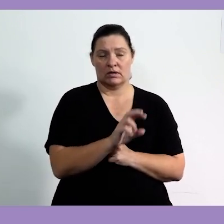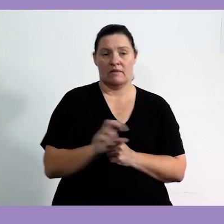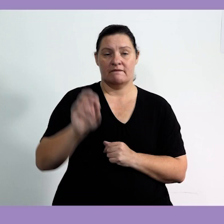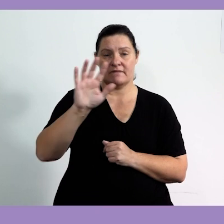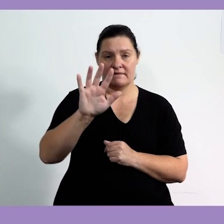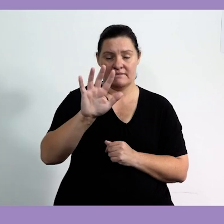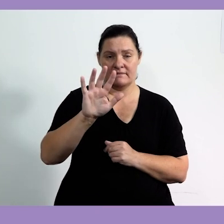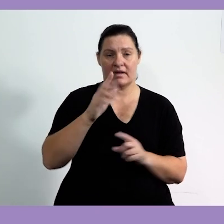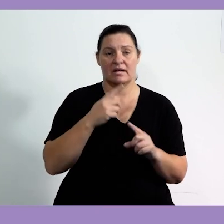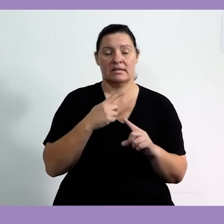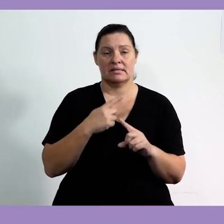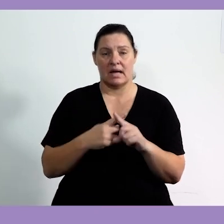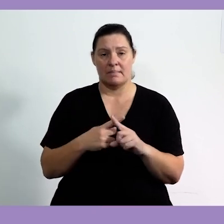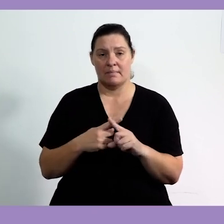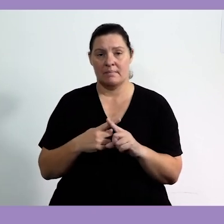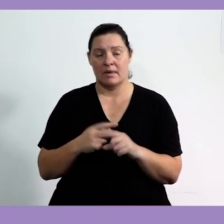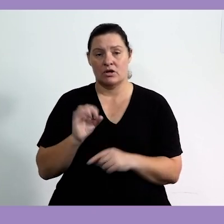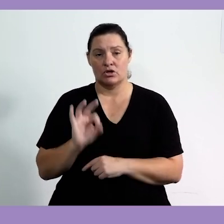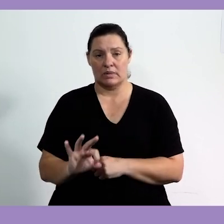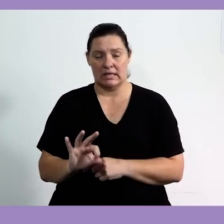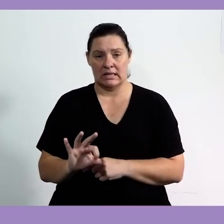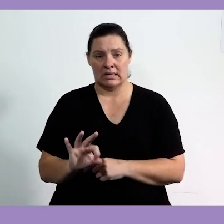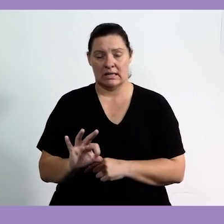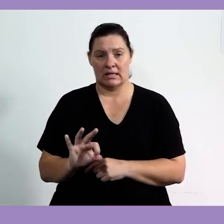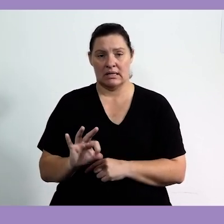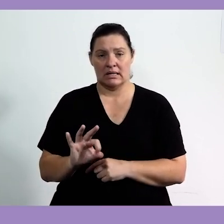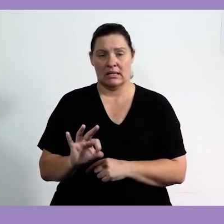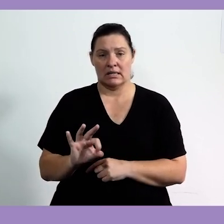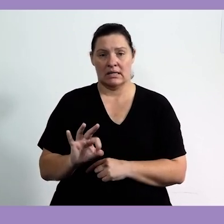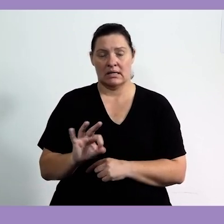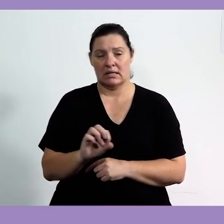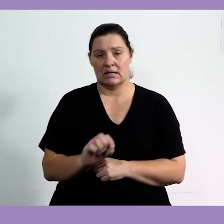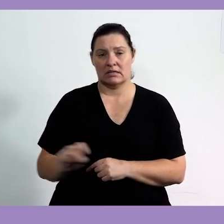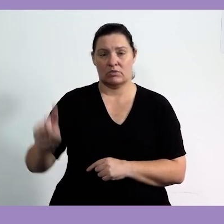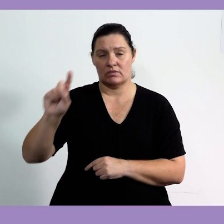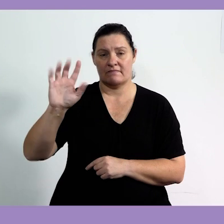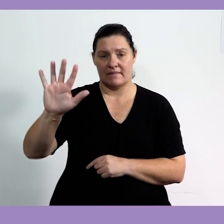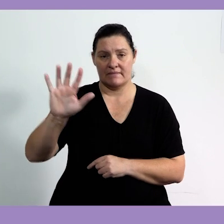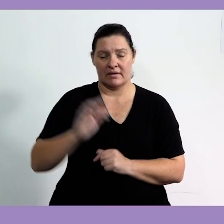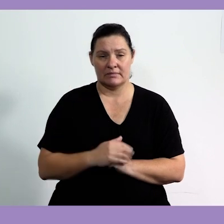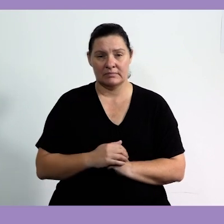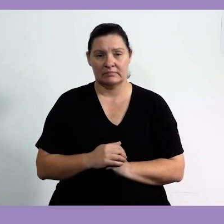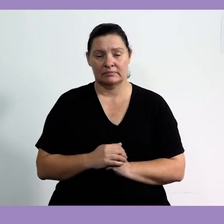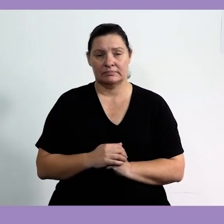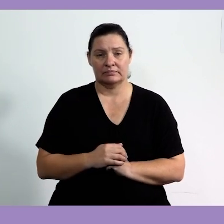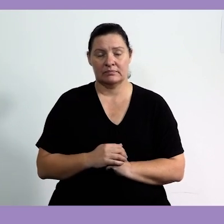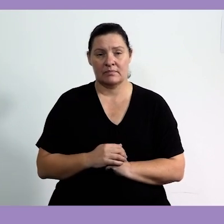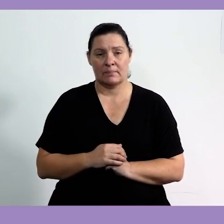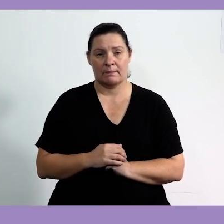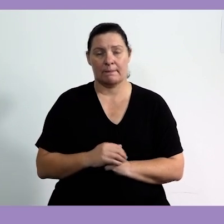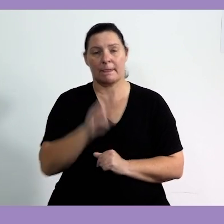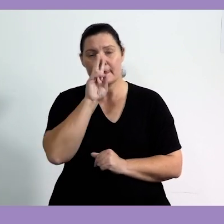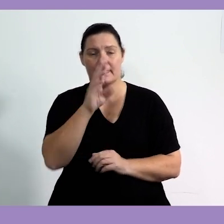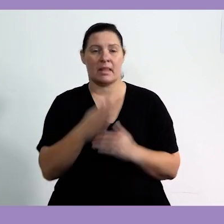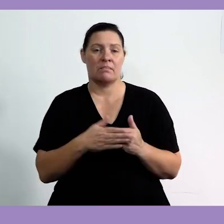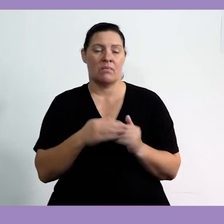to the exponent 5 multiplied by 3 to the exponent 5.